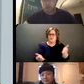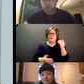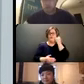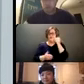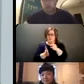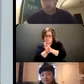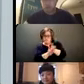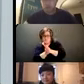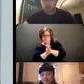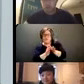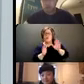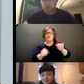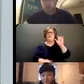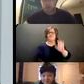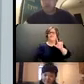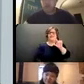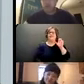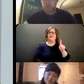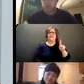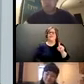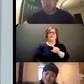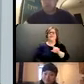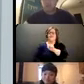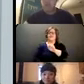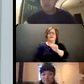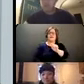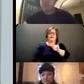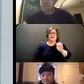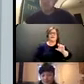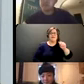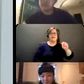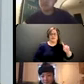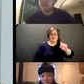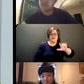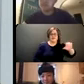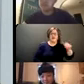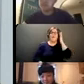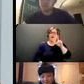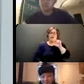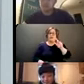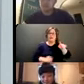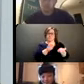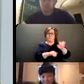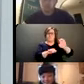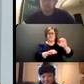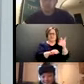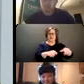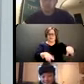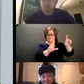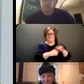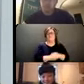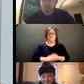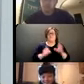I will pop in the chat box. And with that, I'm going to turn over our conversation to the viewers,